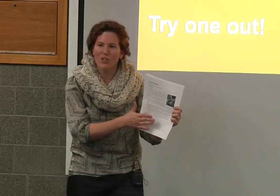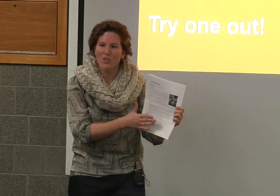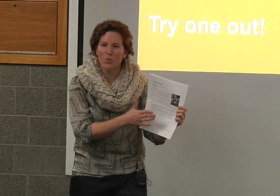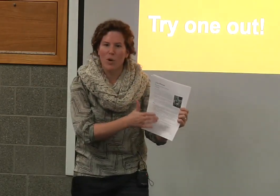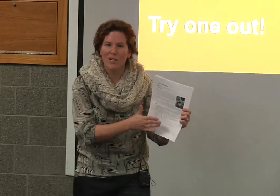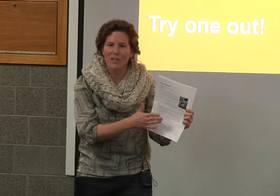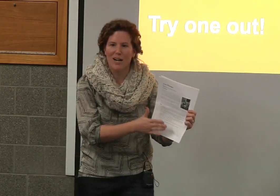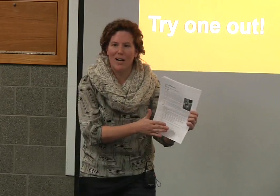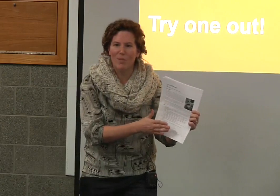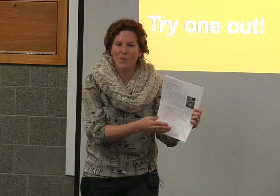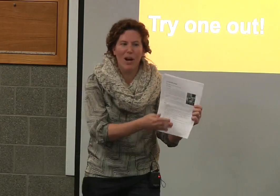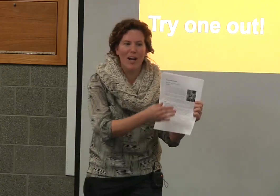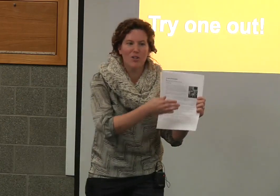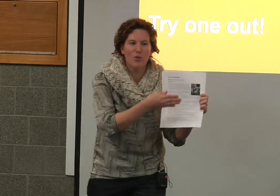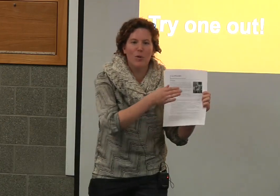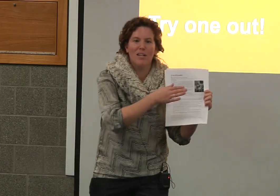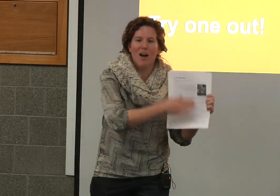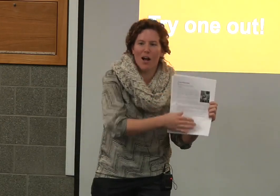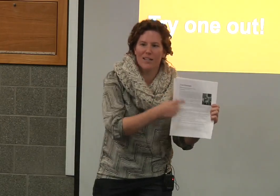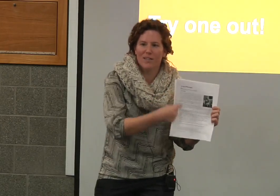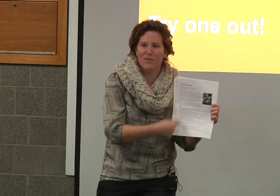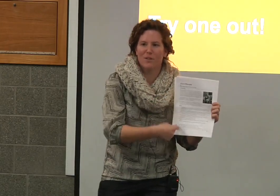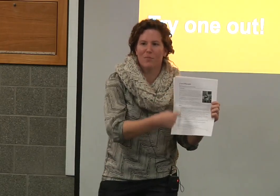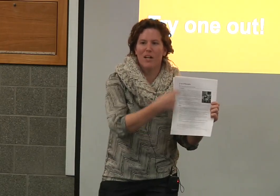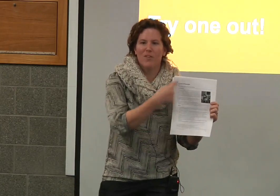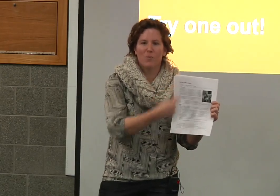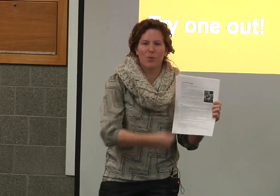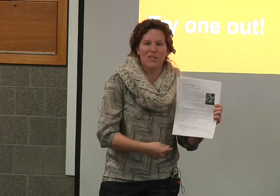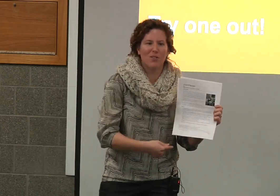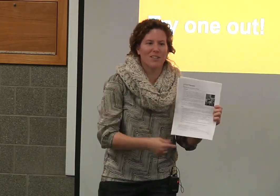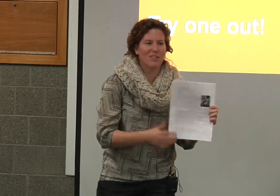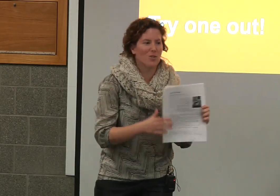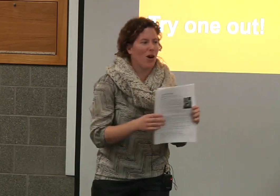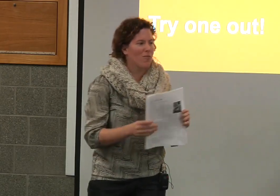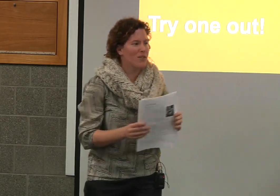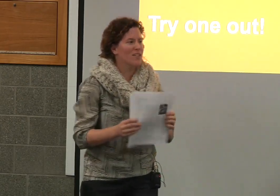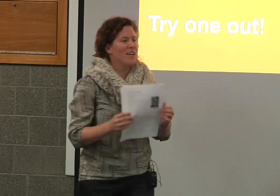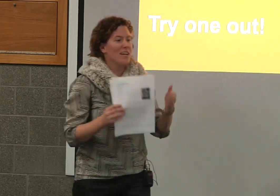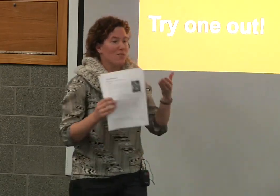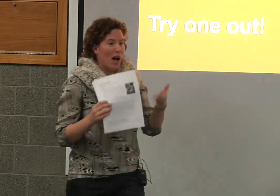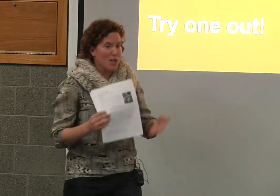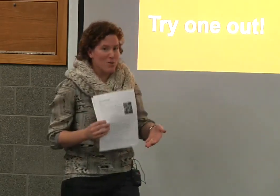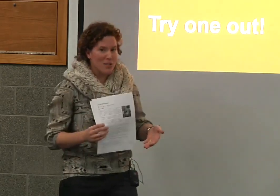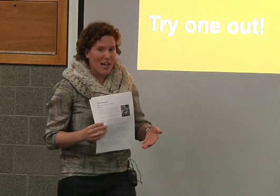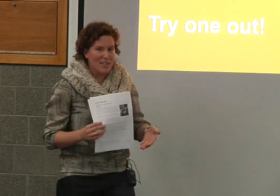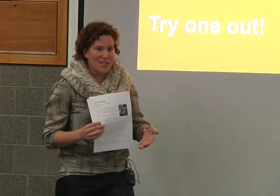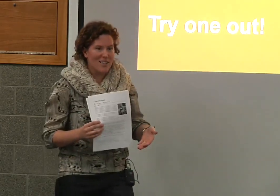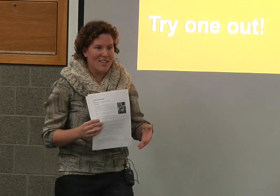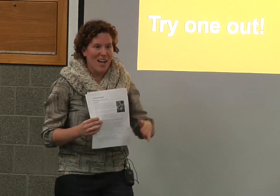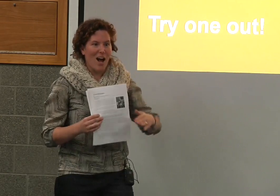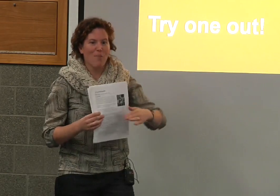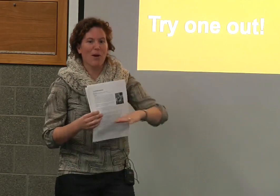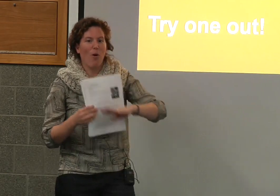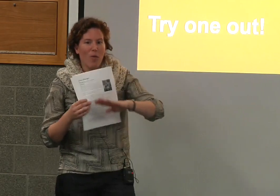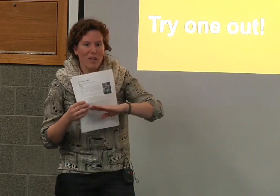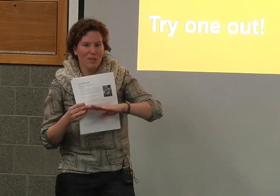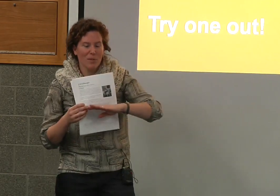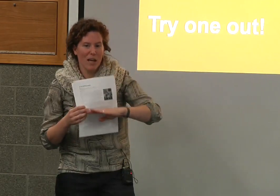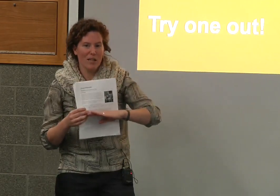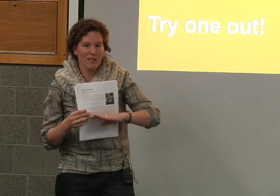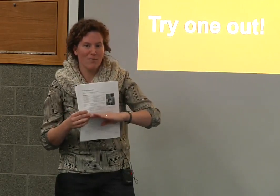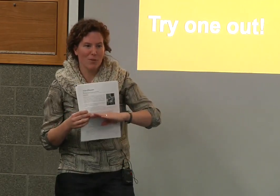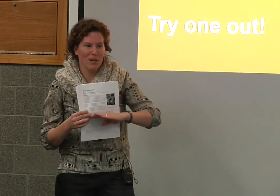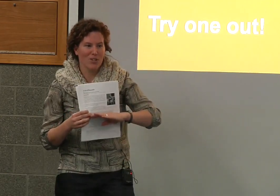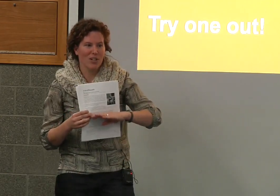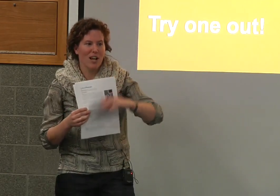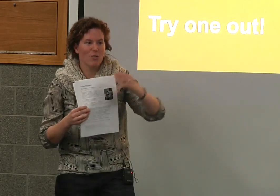only give the questions one at a time. So I actually would not give them the printout like this. So often, if I use a case study, I might only